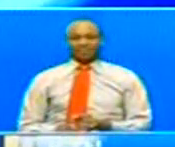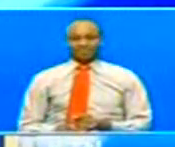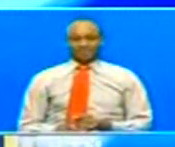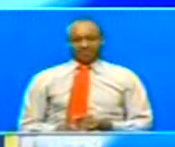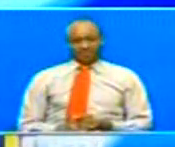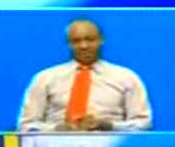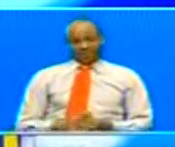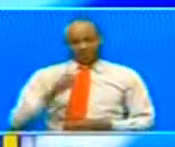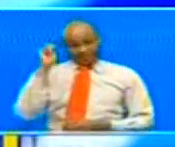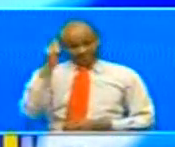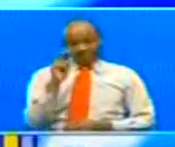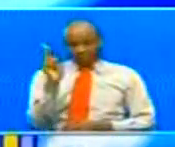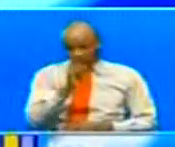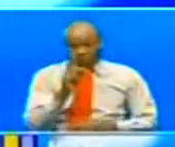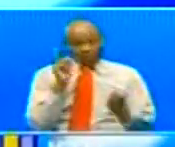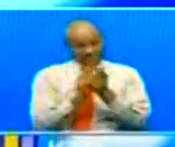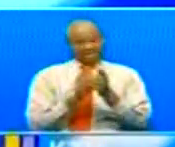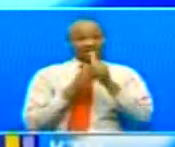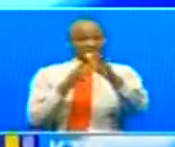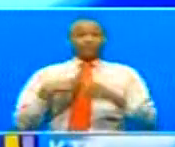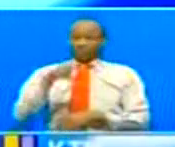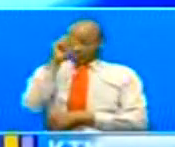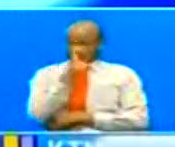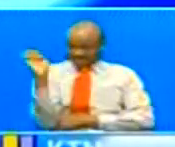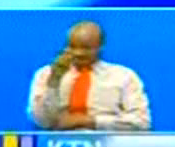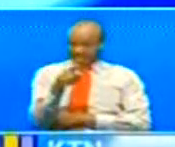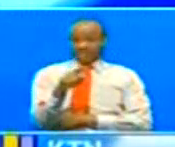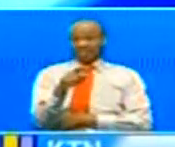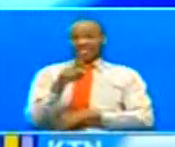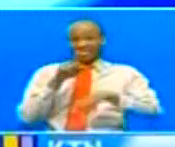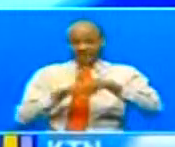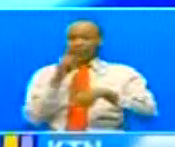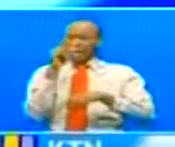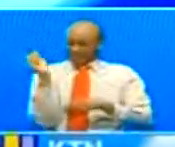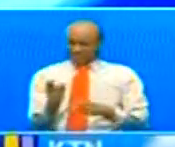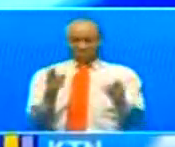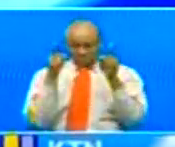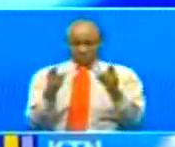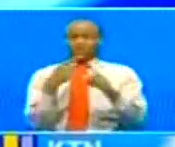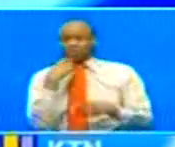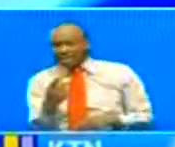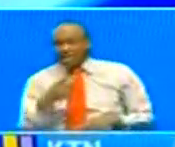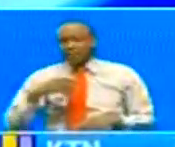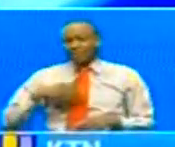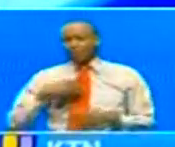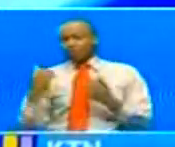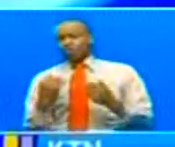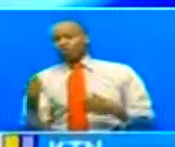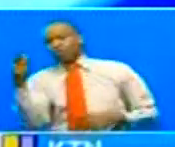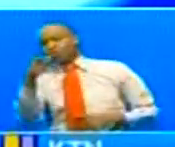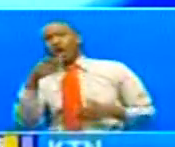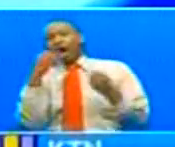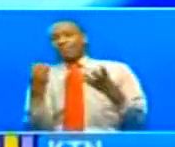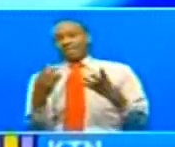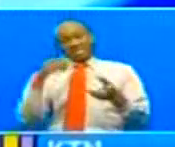Now, President Uhuru Kenyatta has met leaders from northeastern Kenya as the one-month deadline by the leaders to name radicalized youth. Supporters